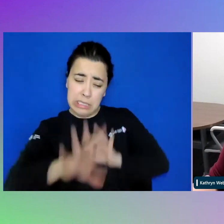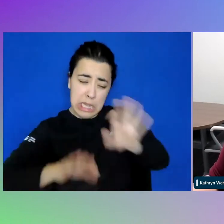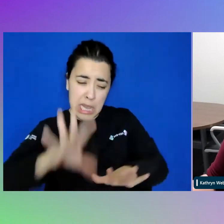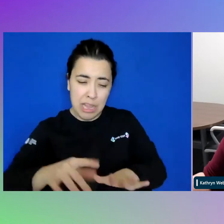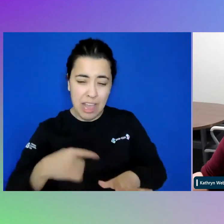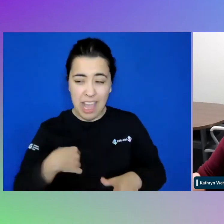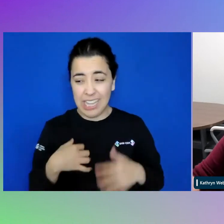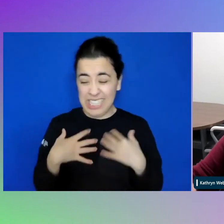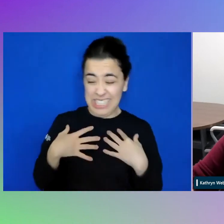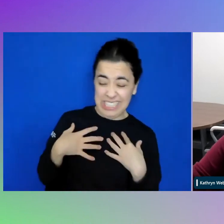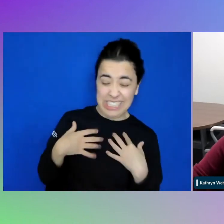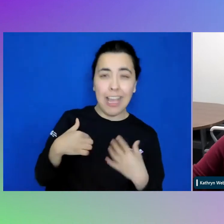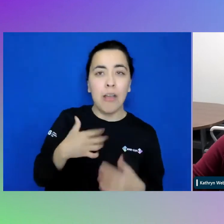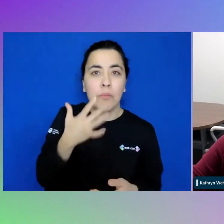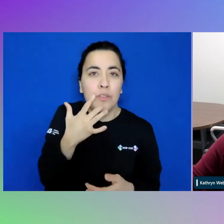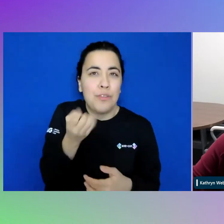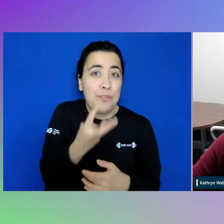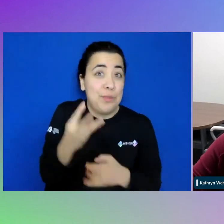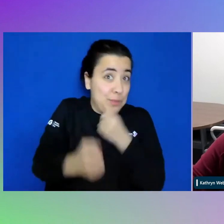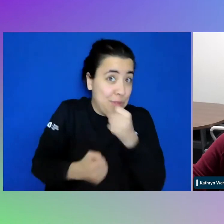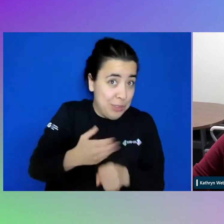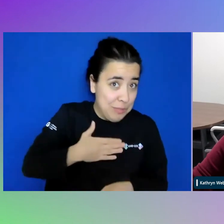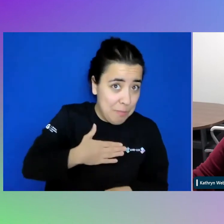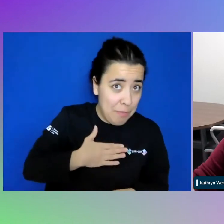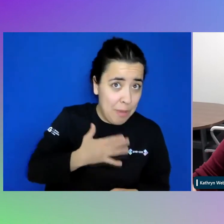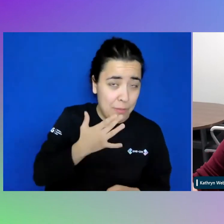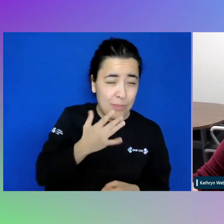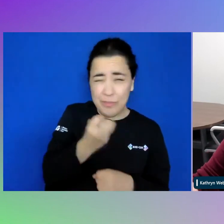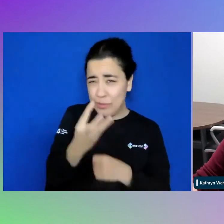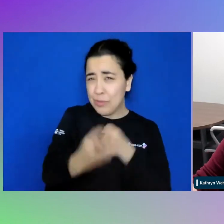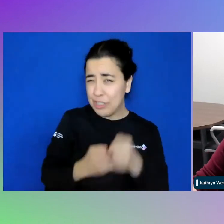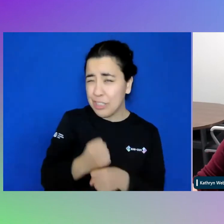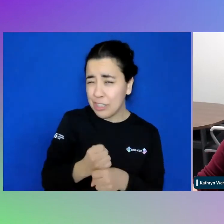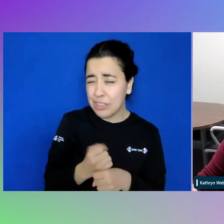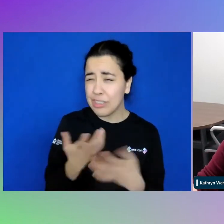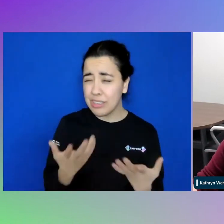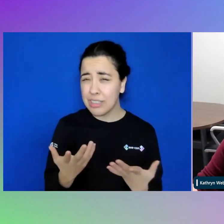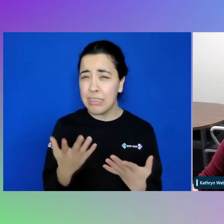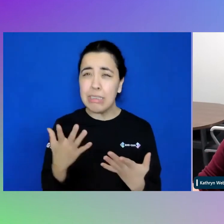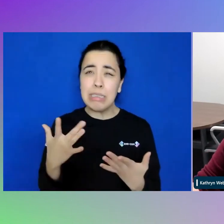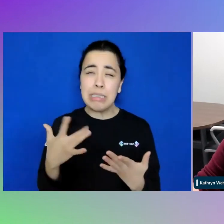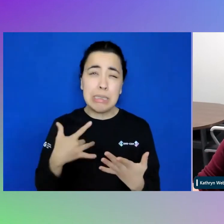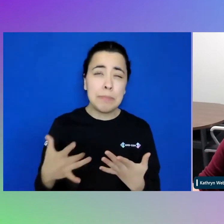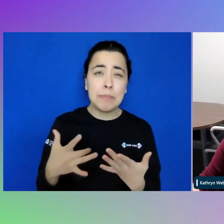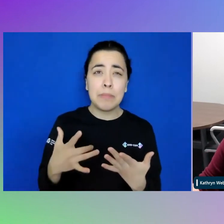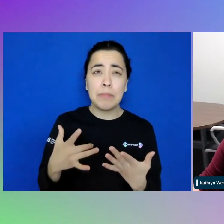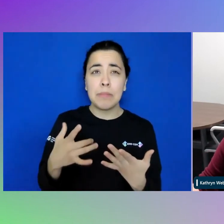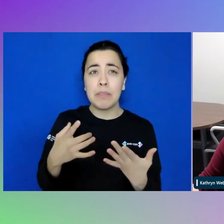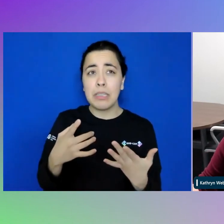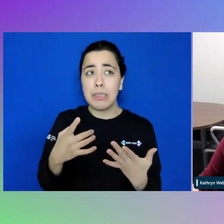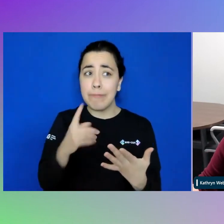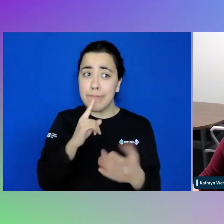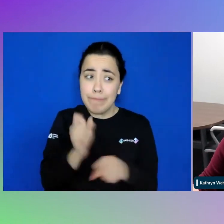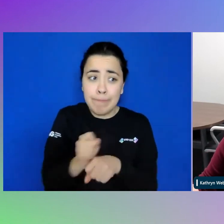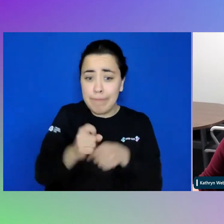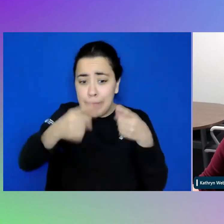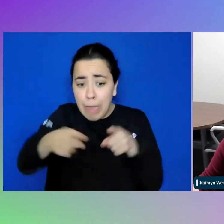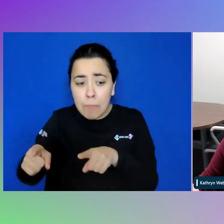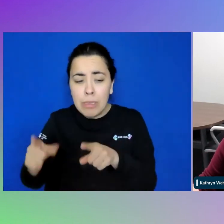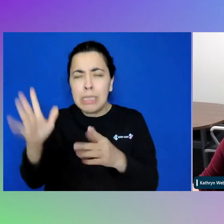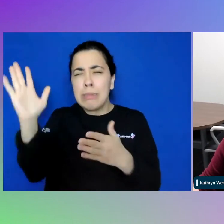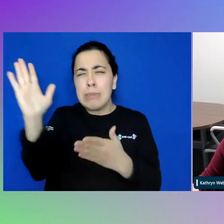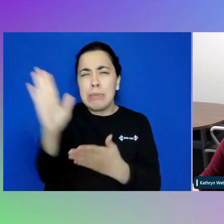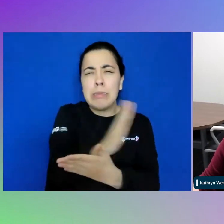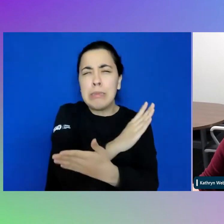that likes to take a couple of years for it. And I know that reality is somewhere usually in the middle. Getting